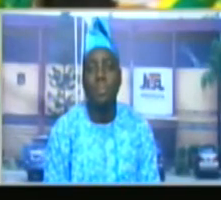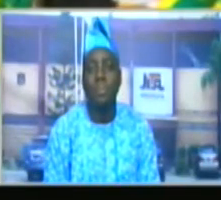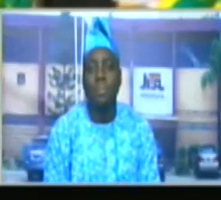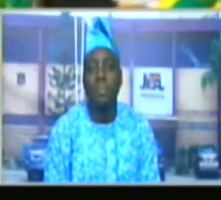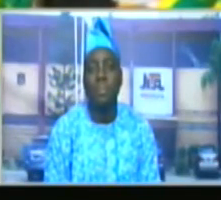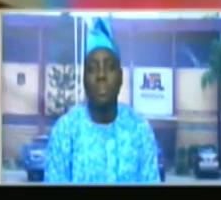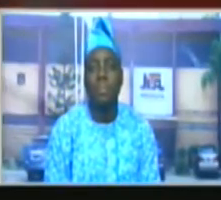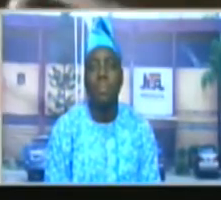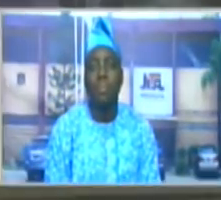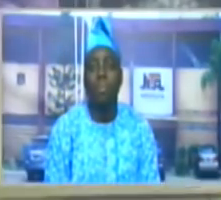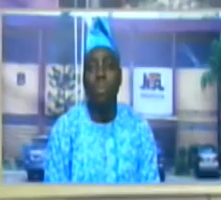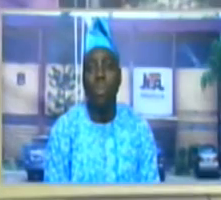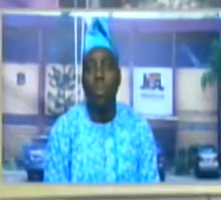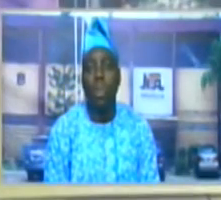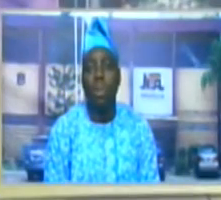NTG News.